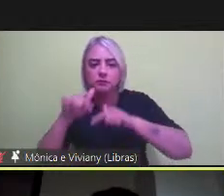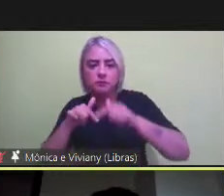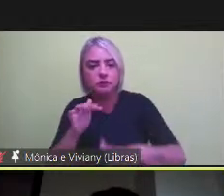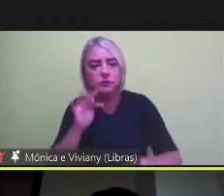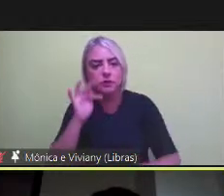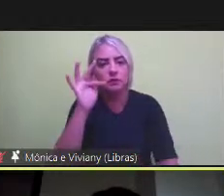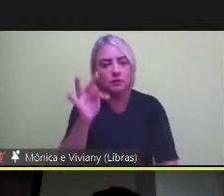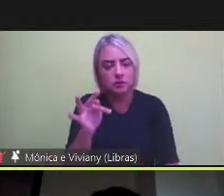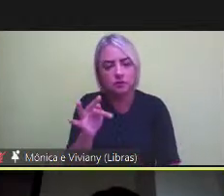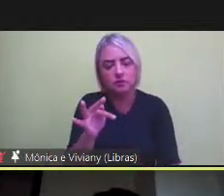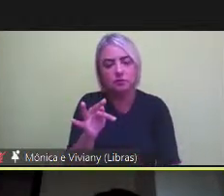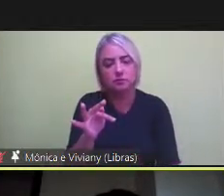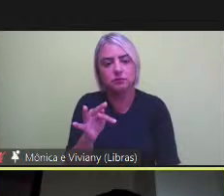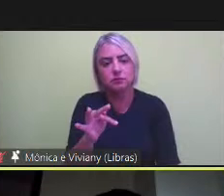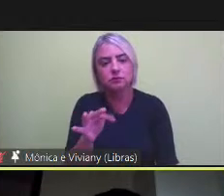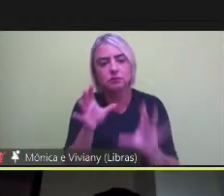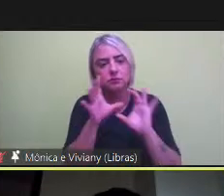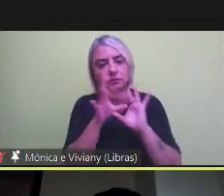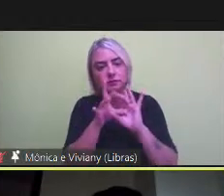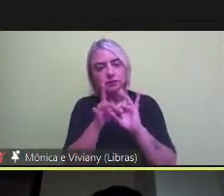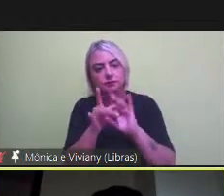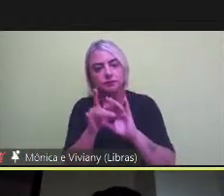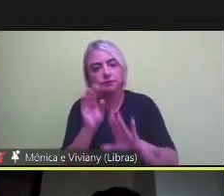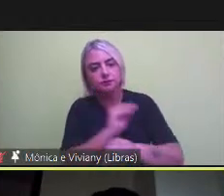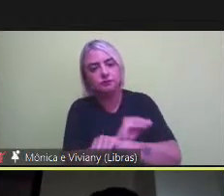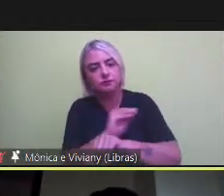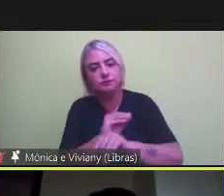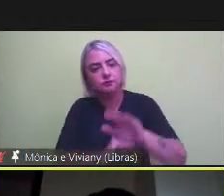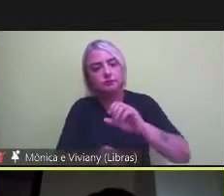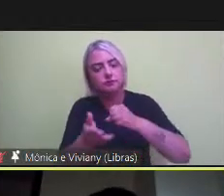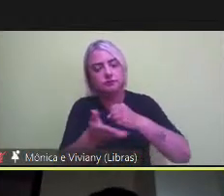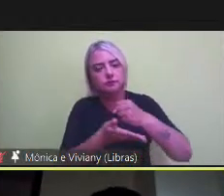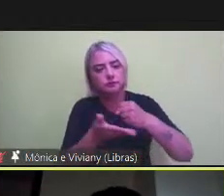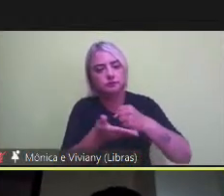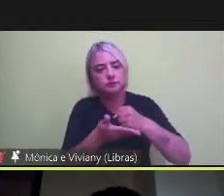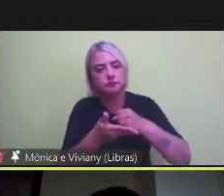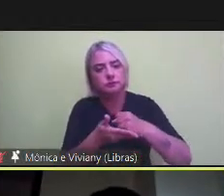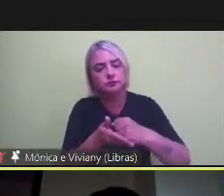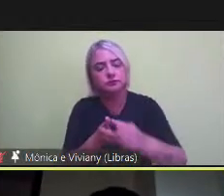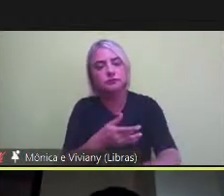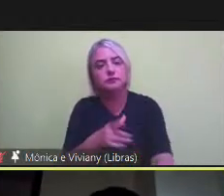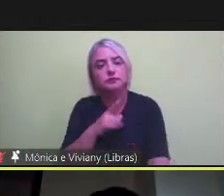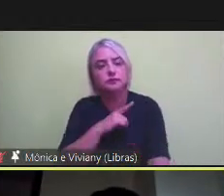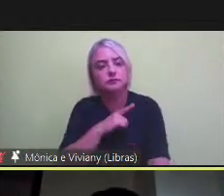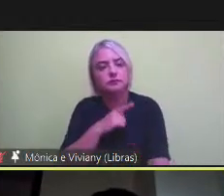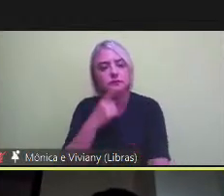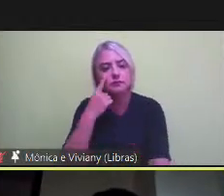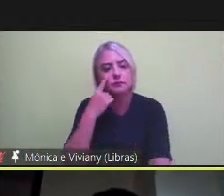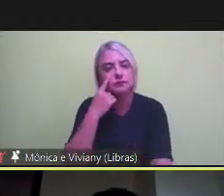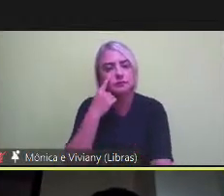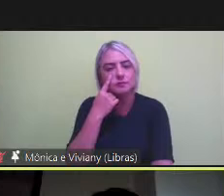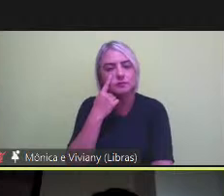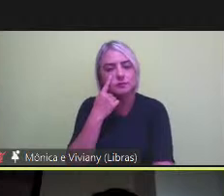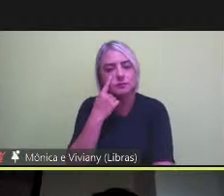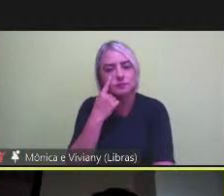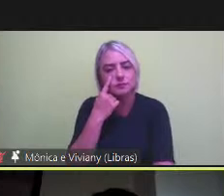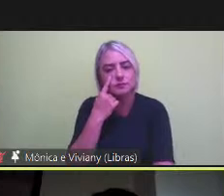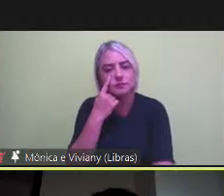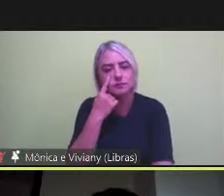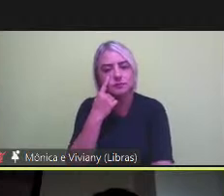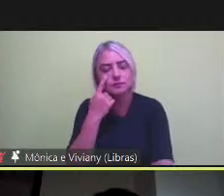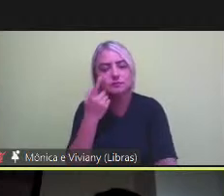in a future. In this context of the primary care, we have the